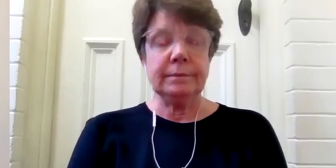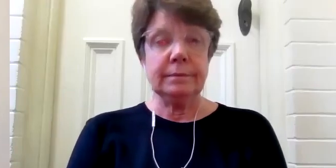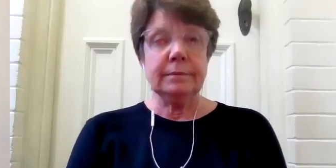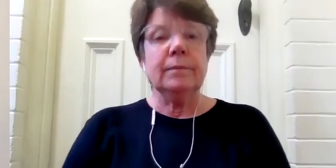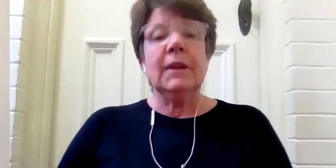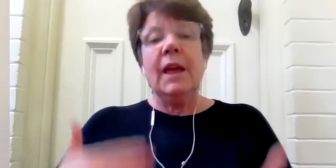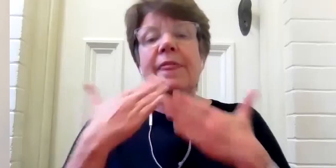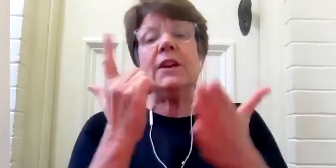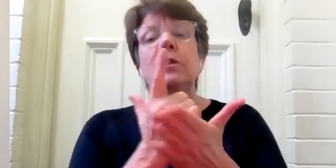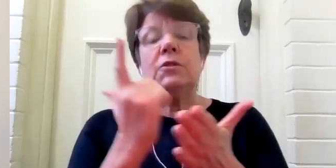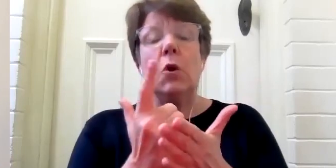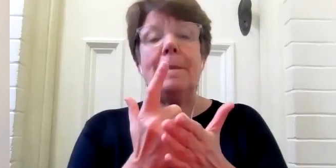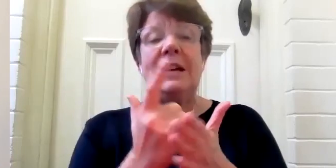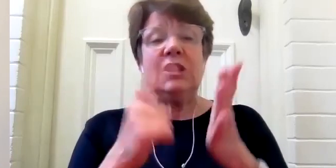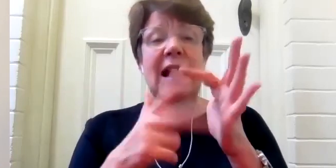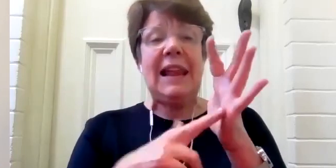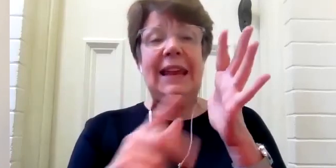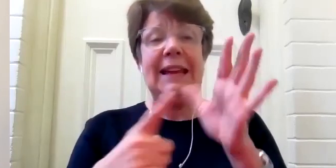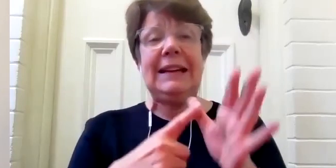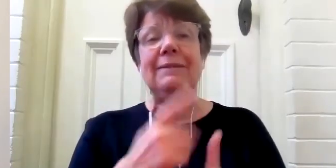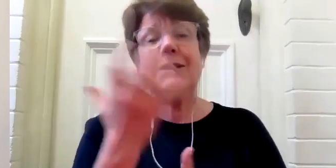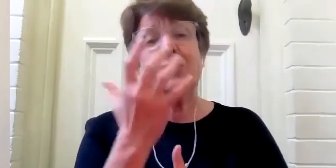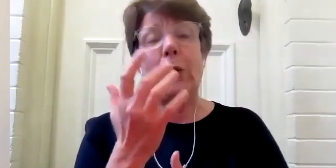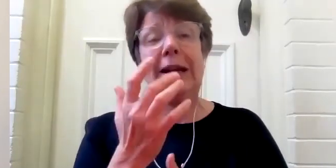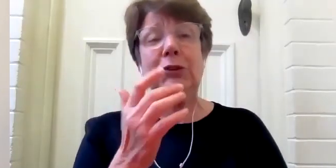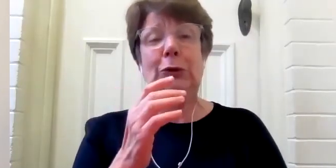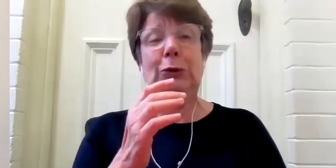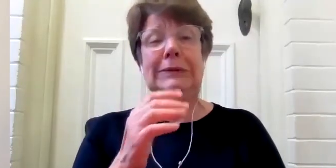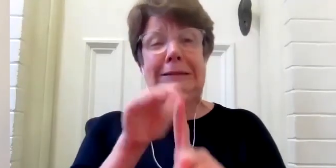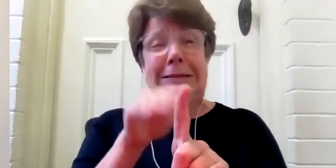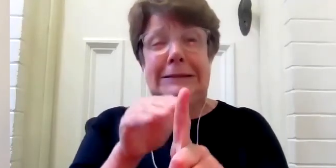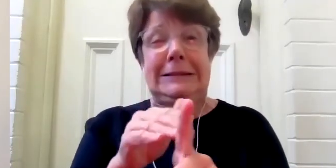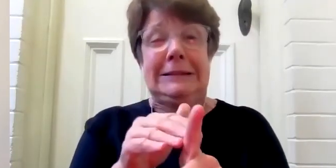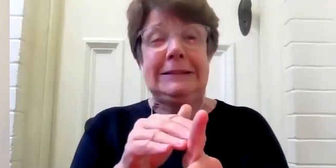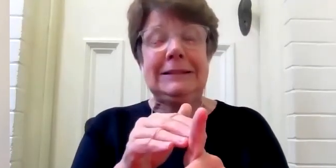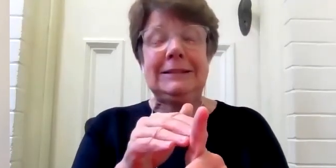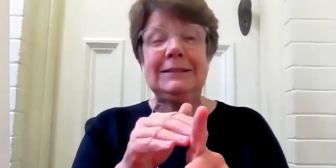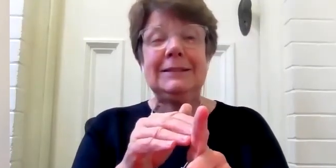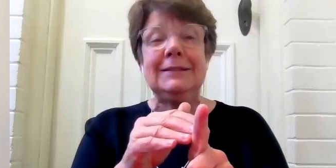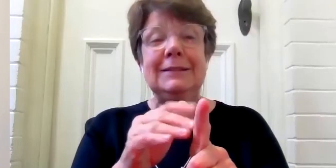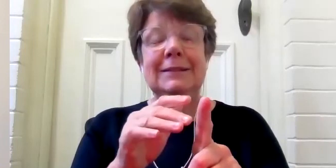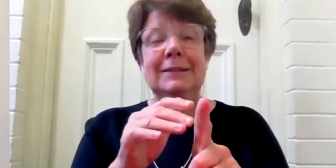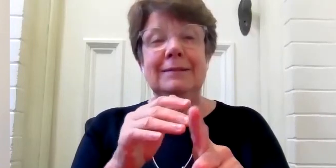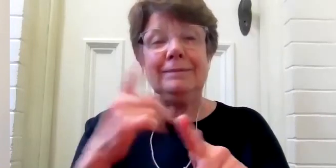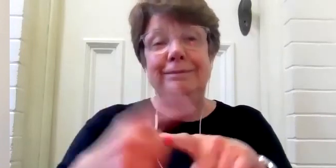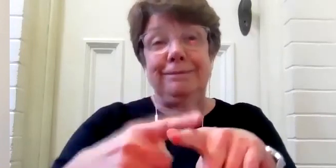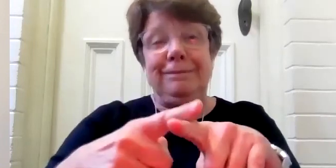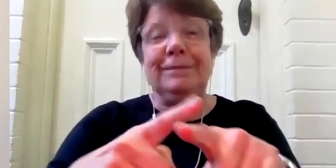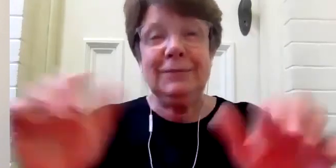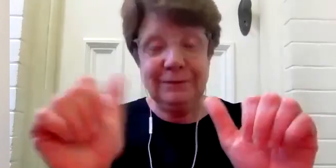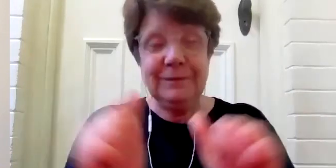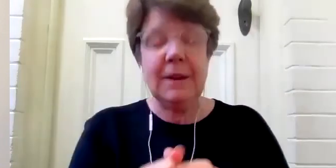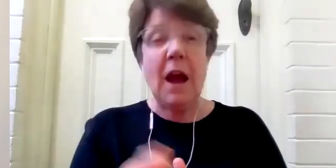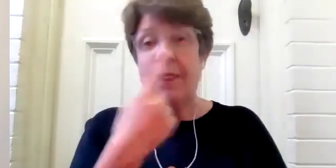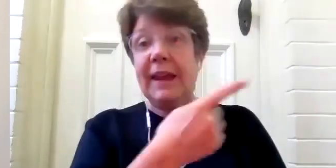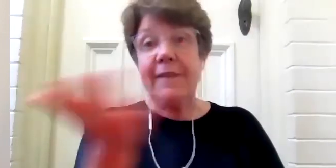Thanks so much, Lena, and sorry to hustle you along at the end there. It's I think everyone's really